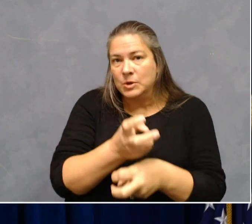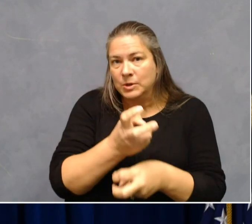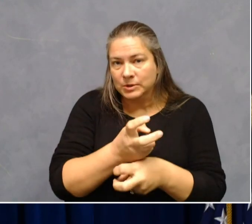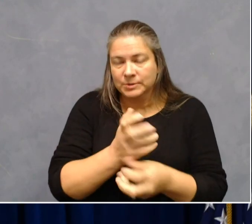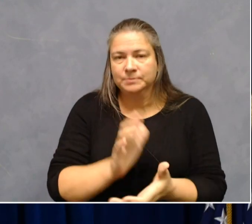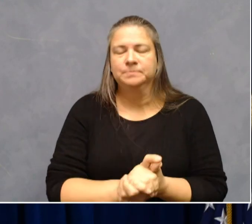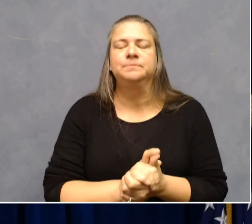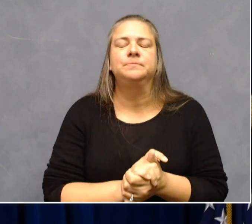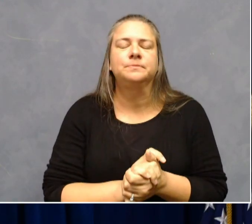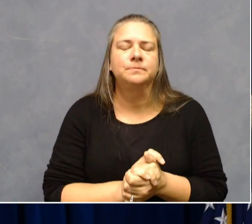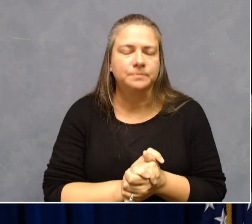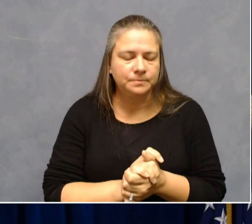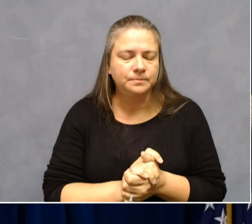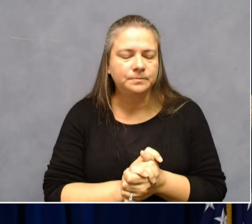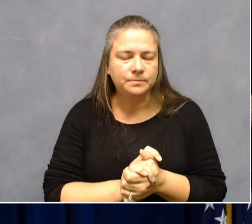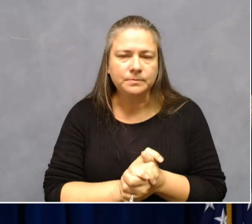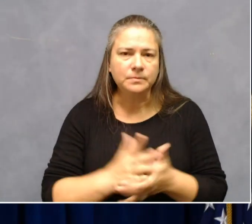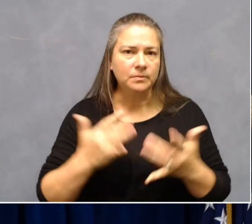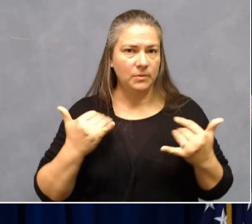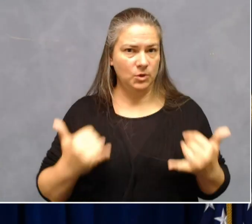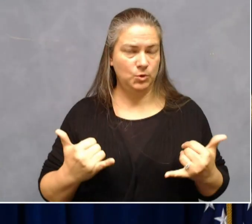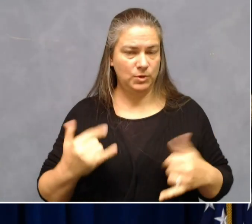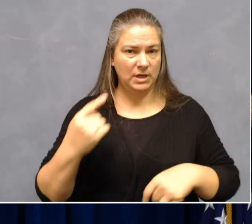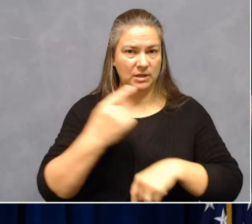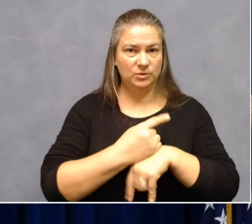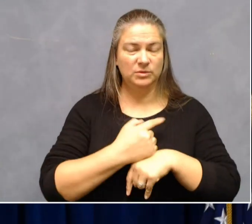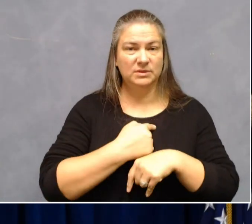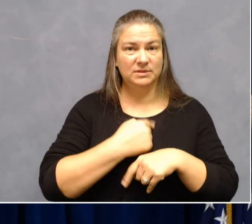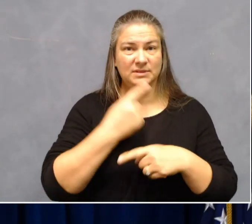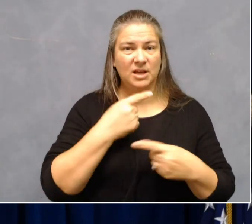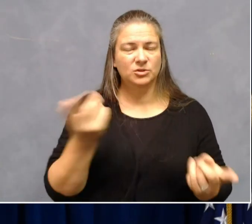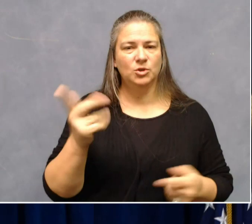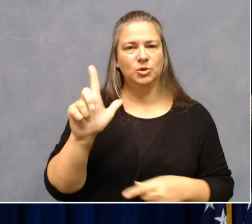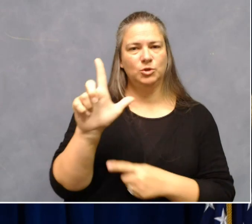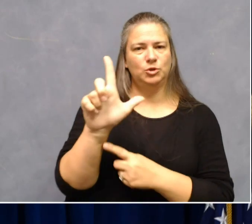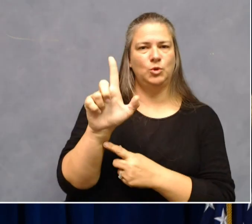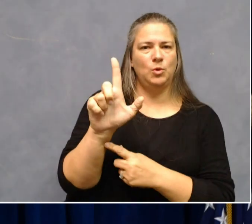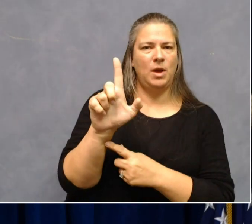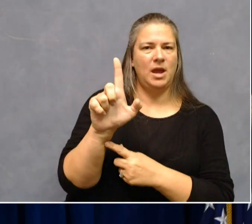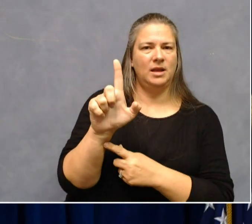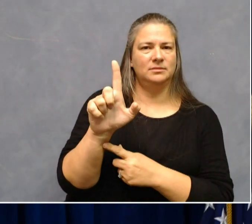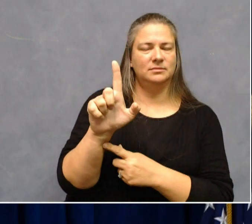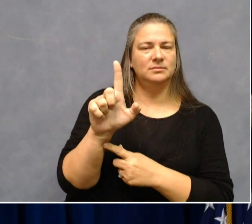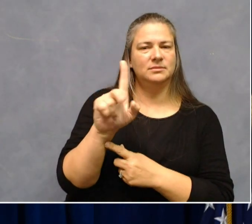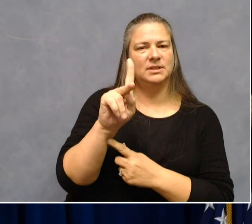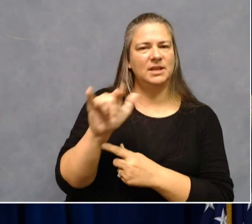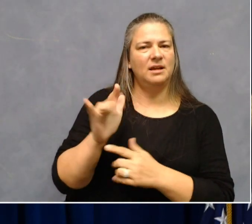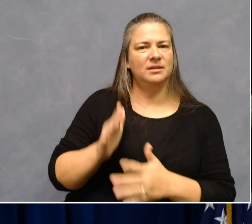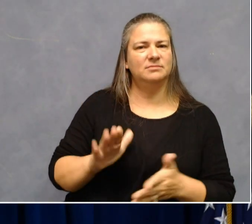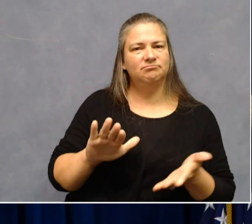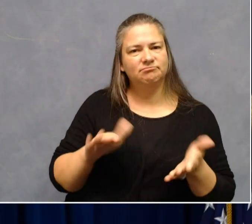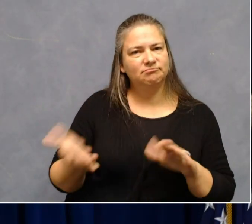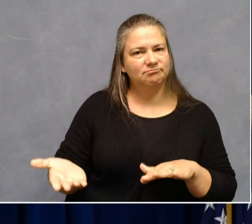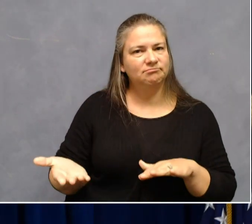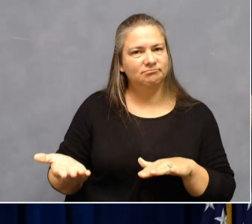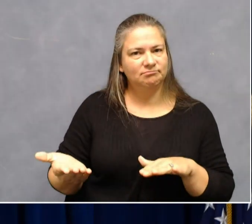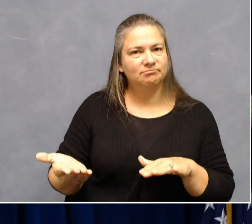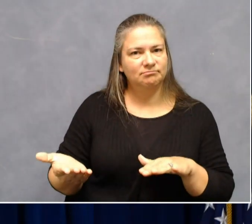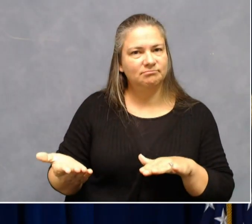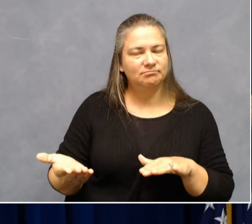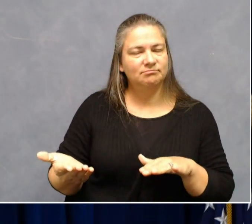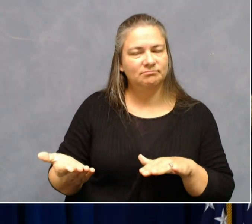because today we're announcing the loss of 21 Kentuckians. It's our second highest